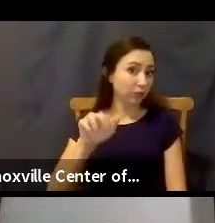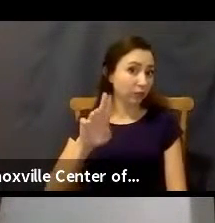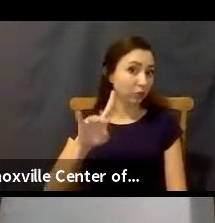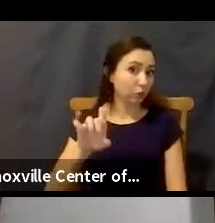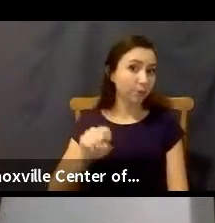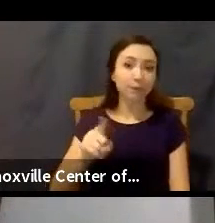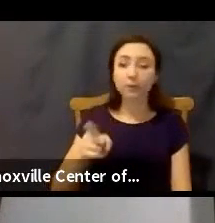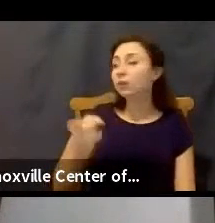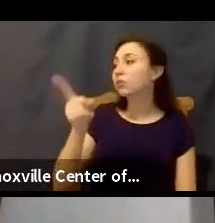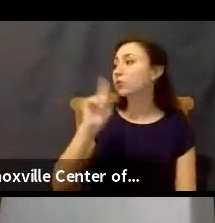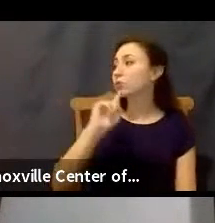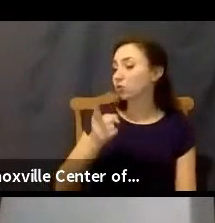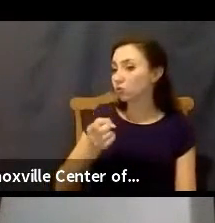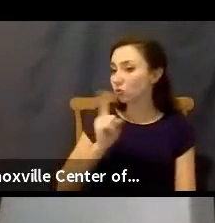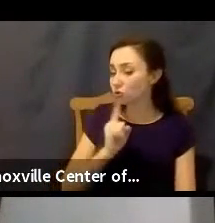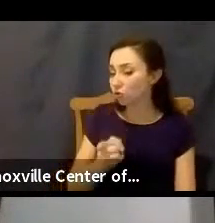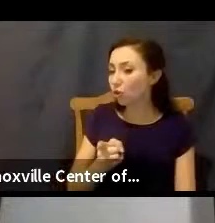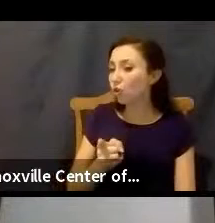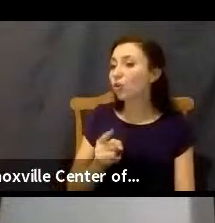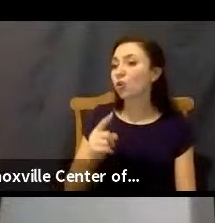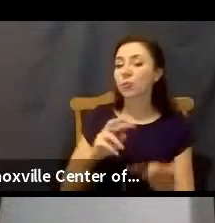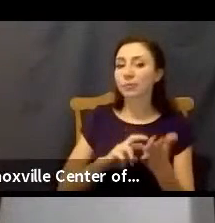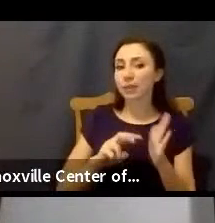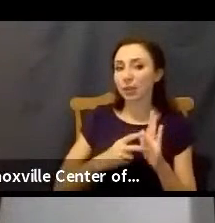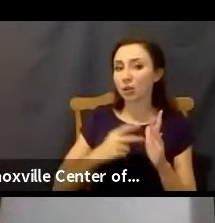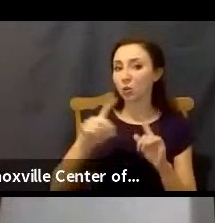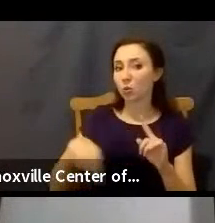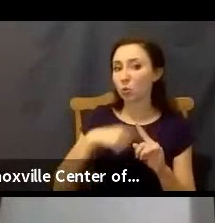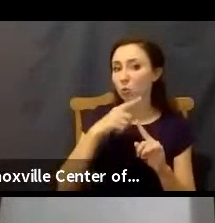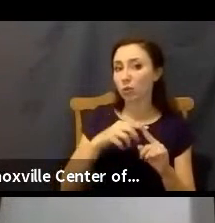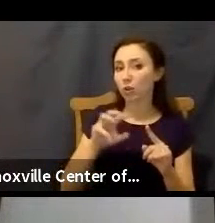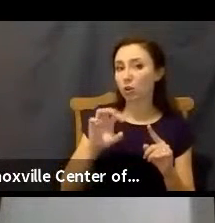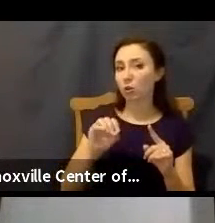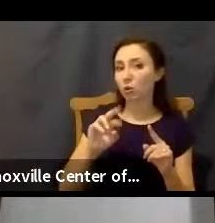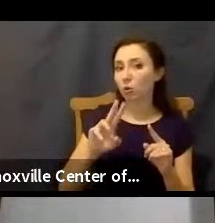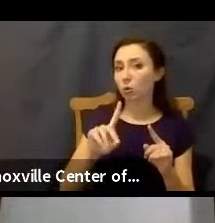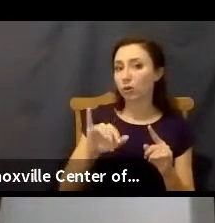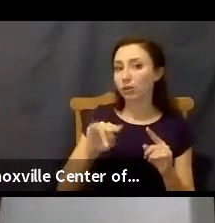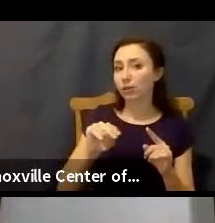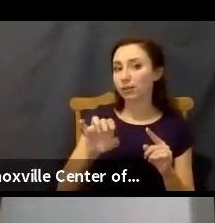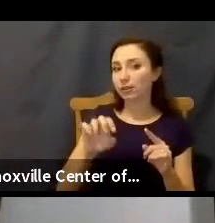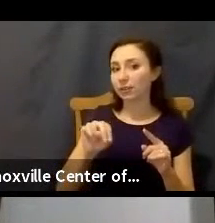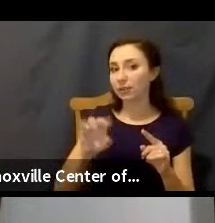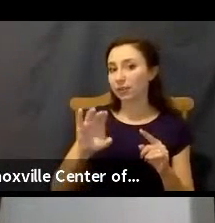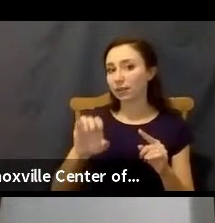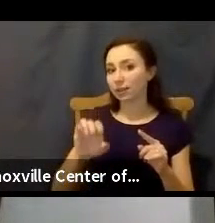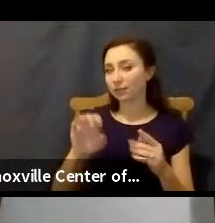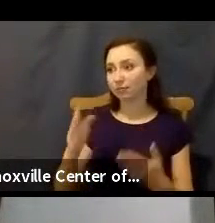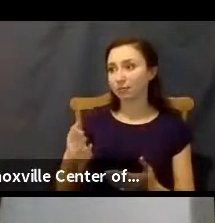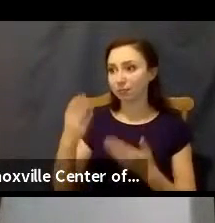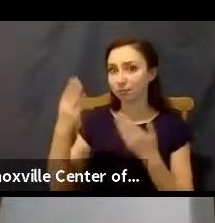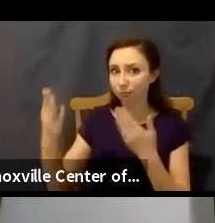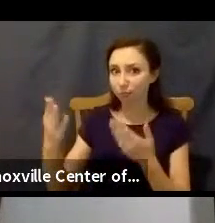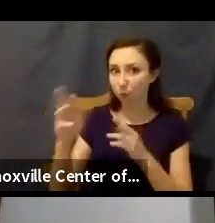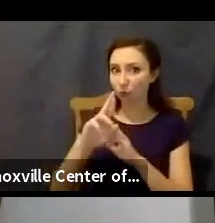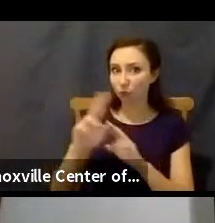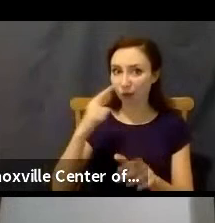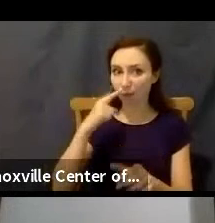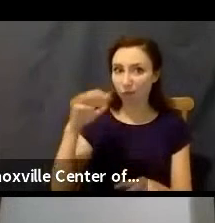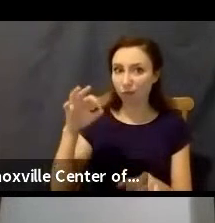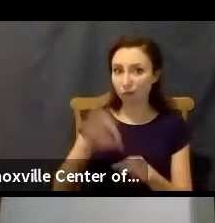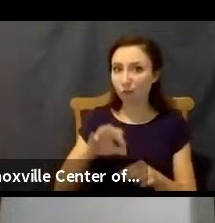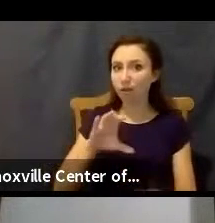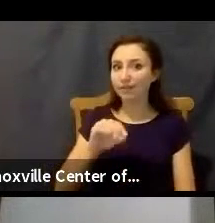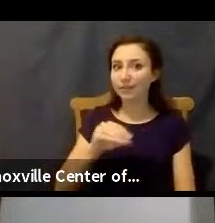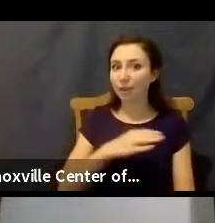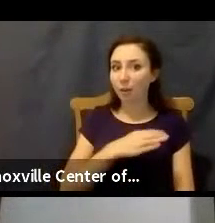It's simply that when an ordinance is proposed, or for that matter, or revoked, the county commission has